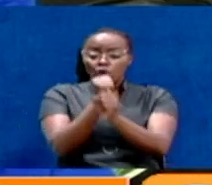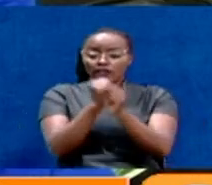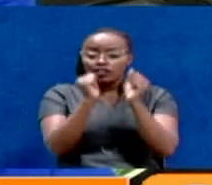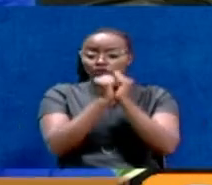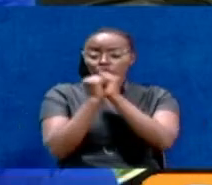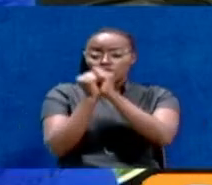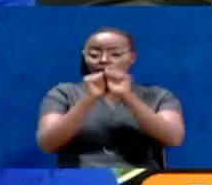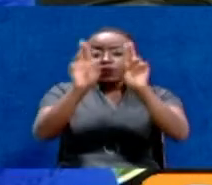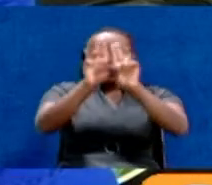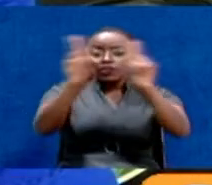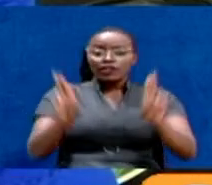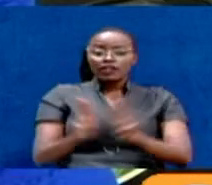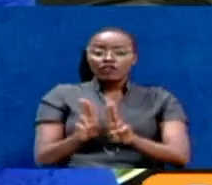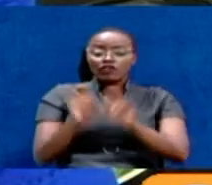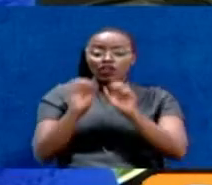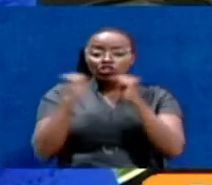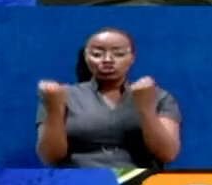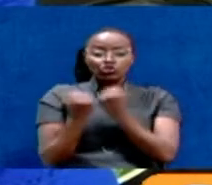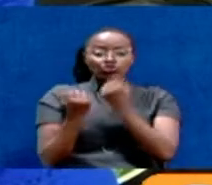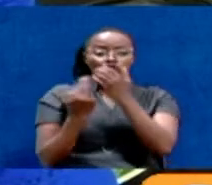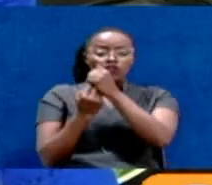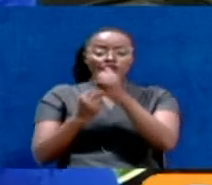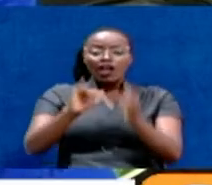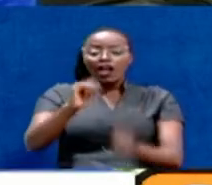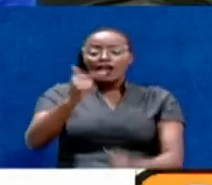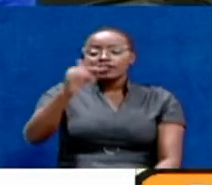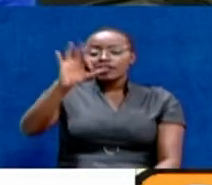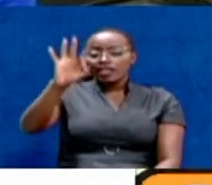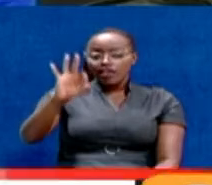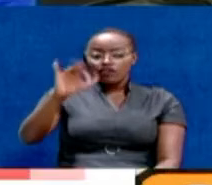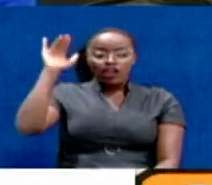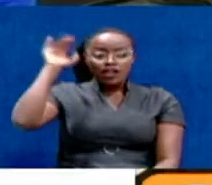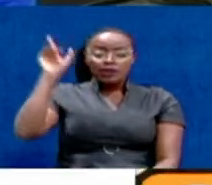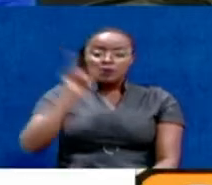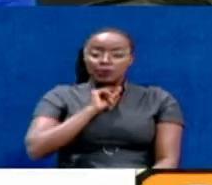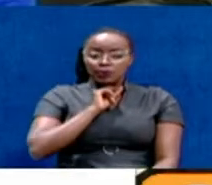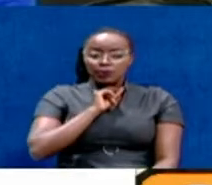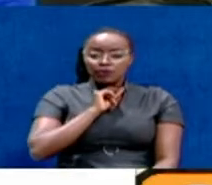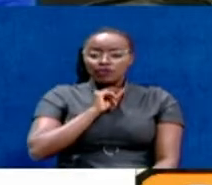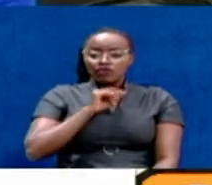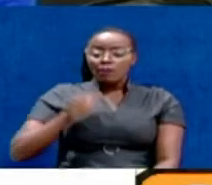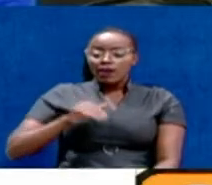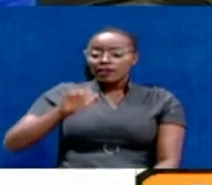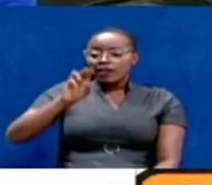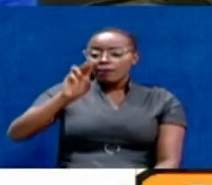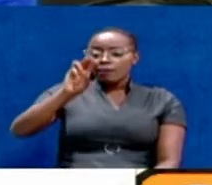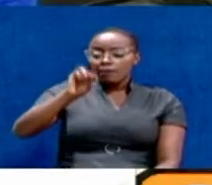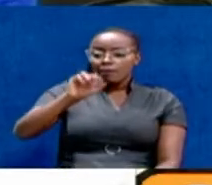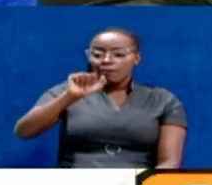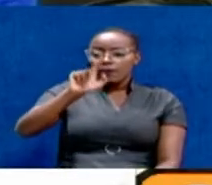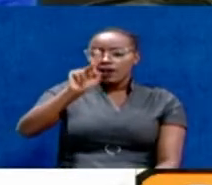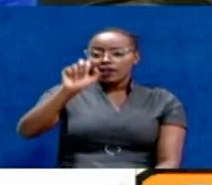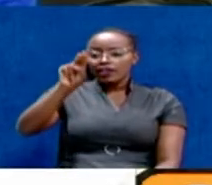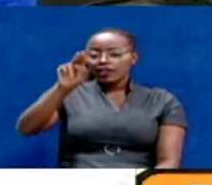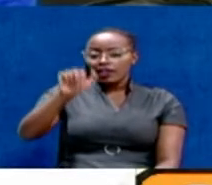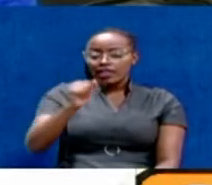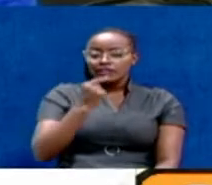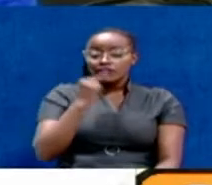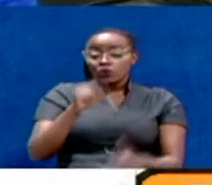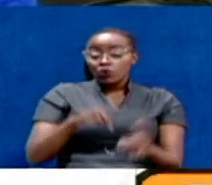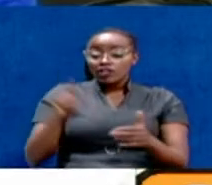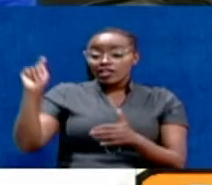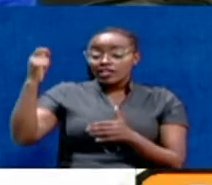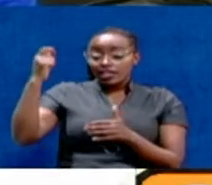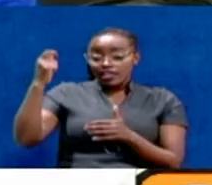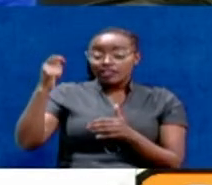with our international social partners like the ITF, you've heard from Madam Betty McKenna, that the